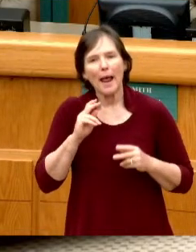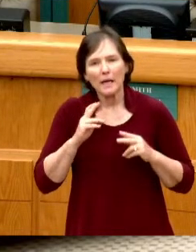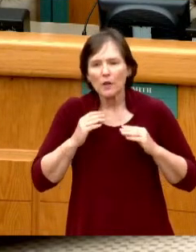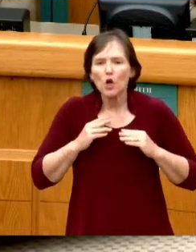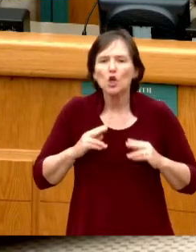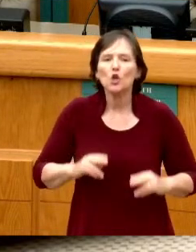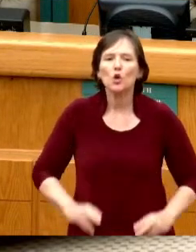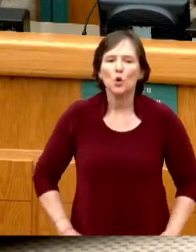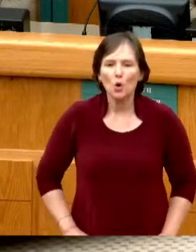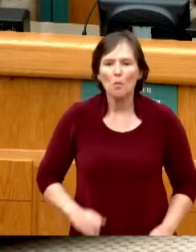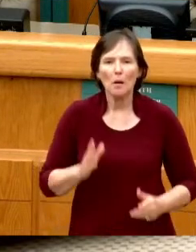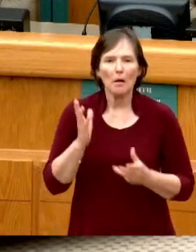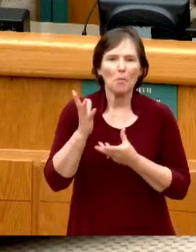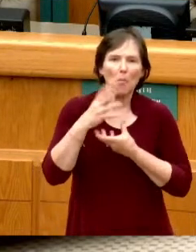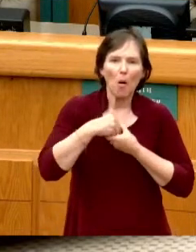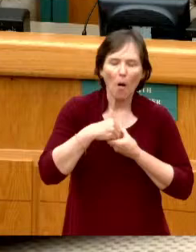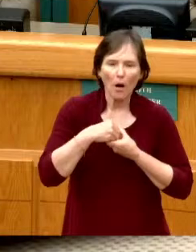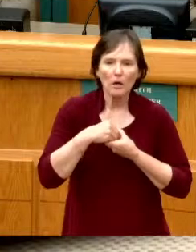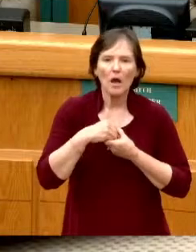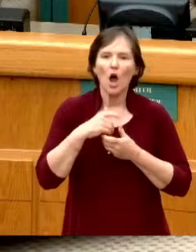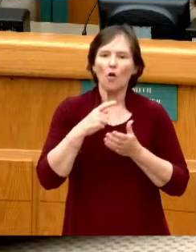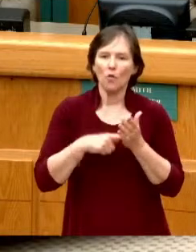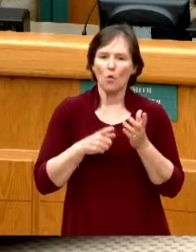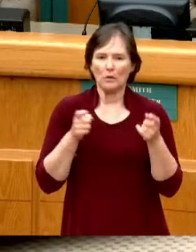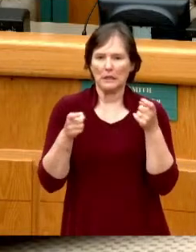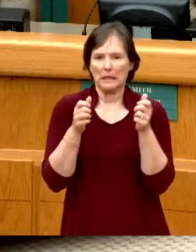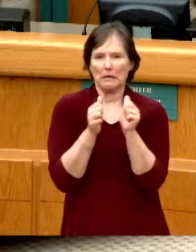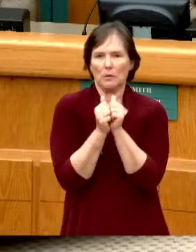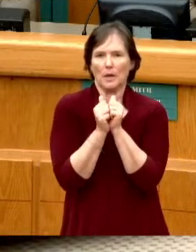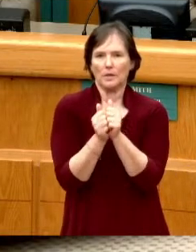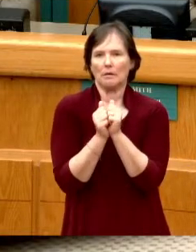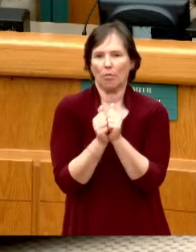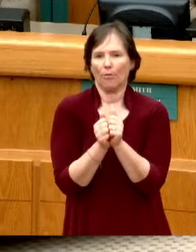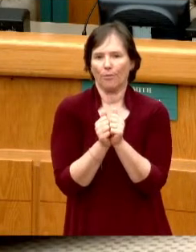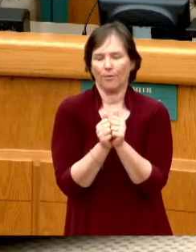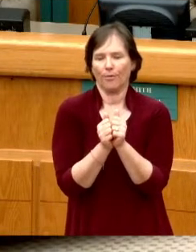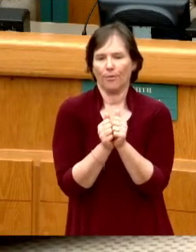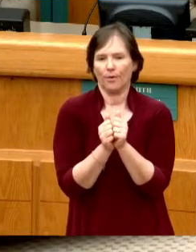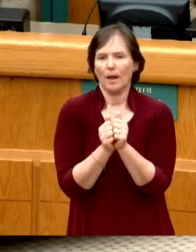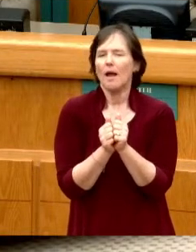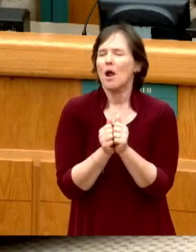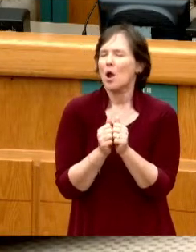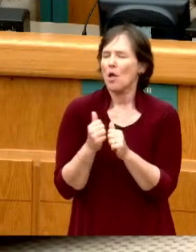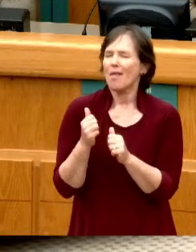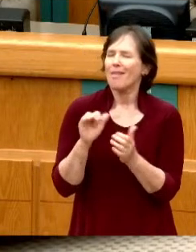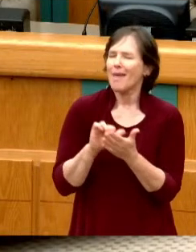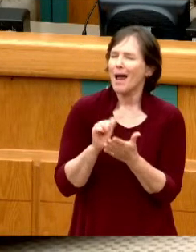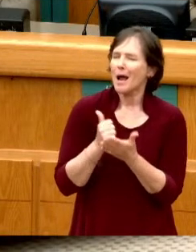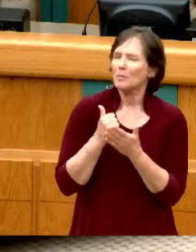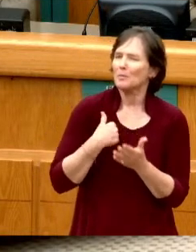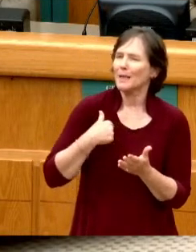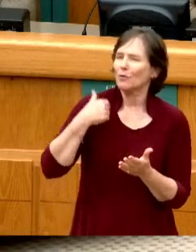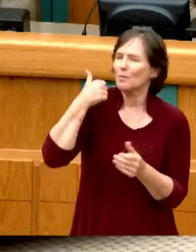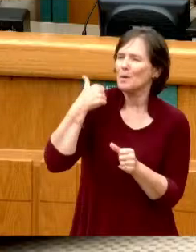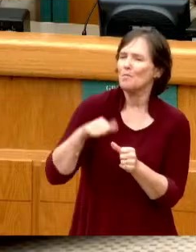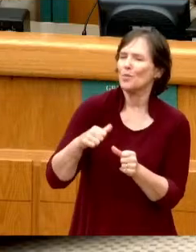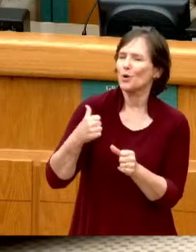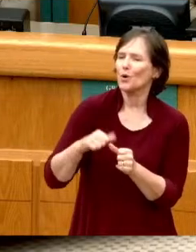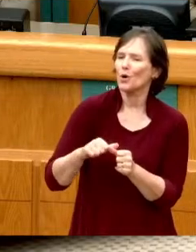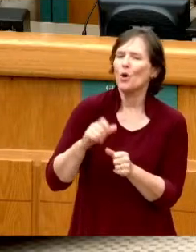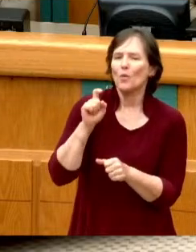we are dealing with together. It reminds me that we need to work harder for greater